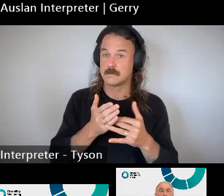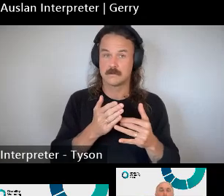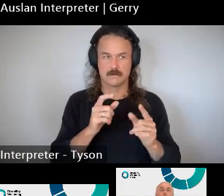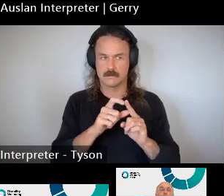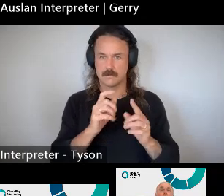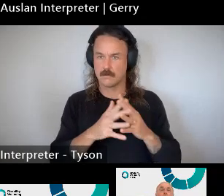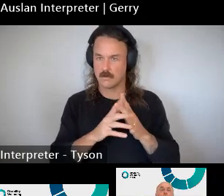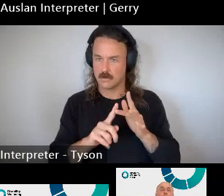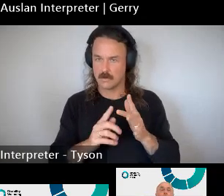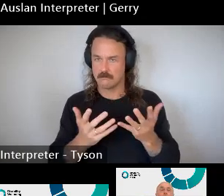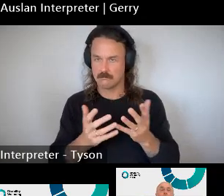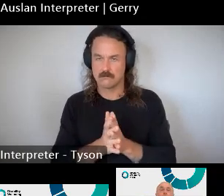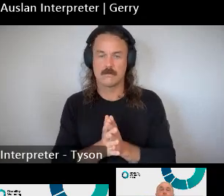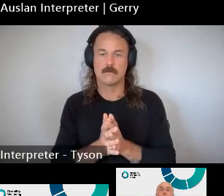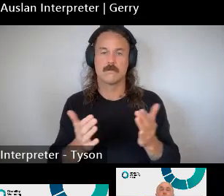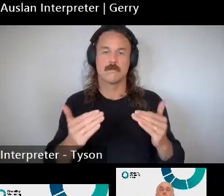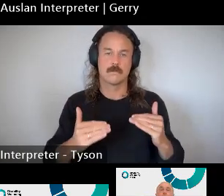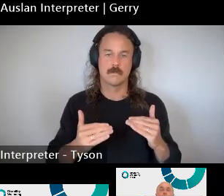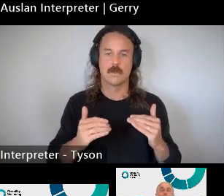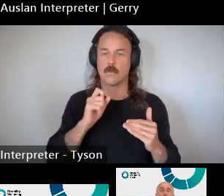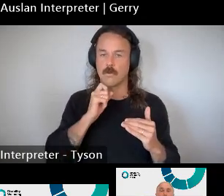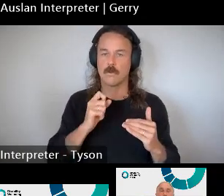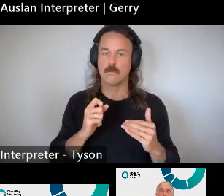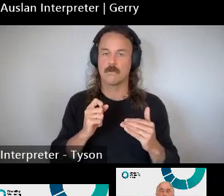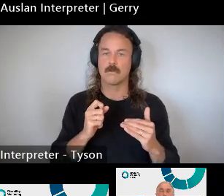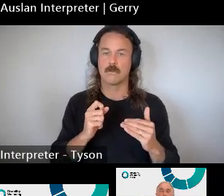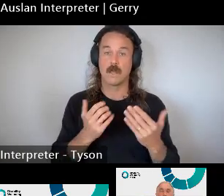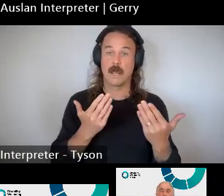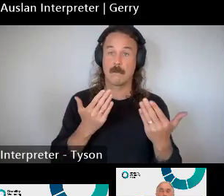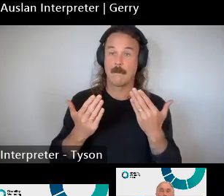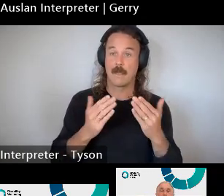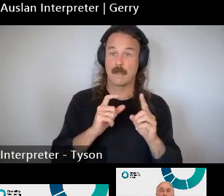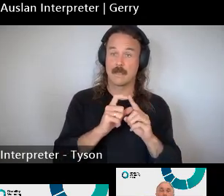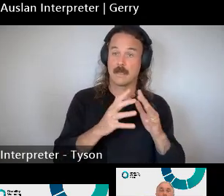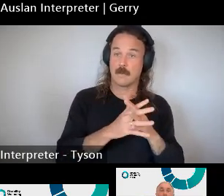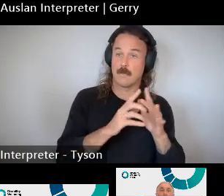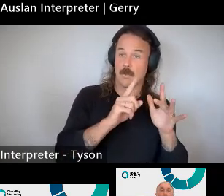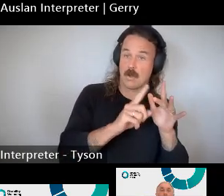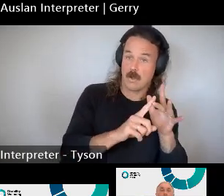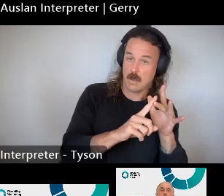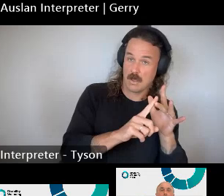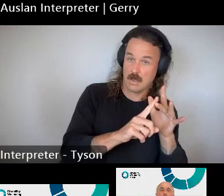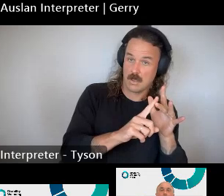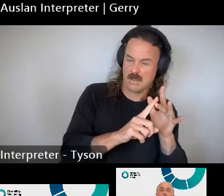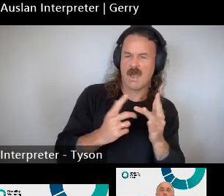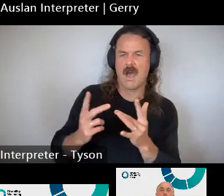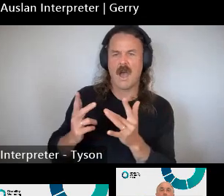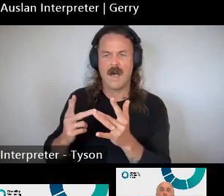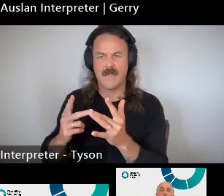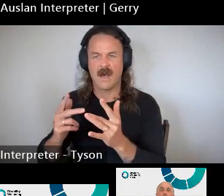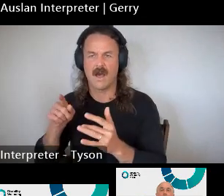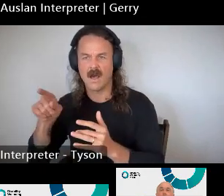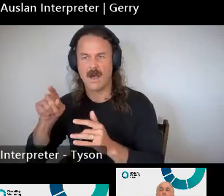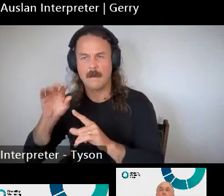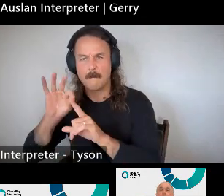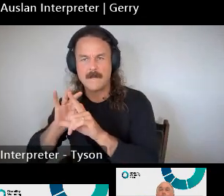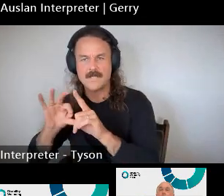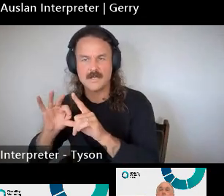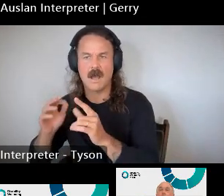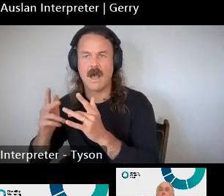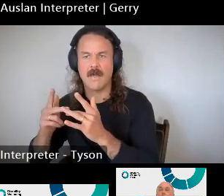going to compare how it does versus other social care quality of life measure. Another social care quality of life